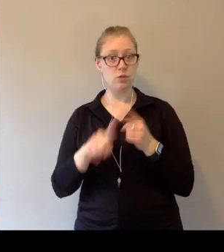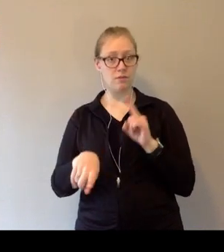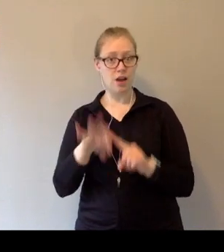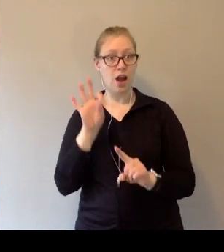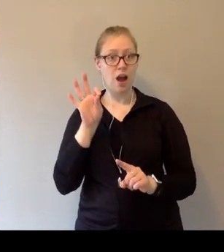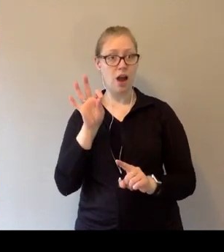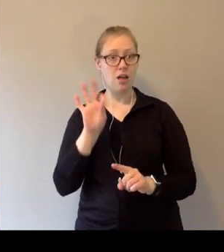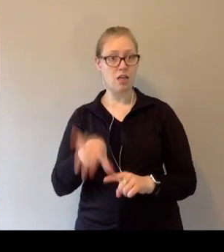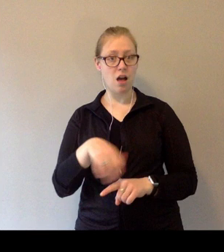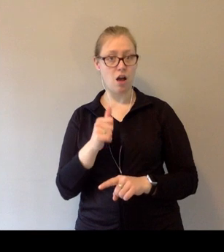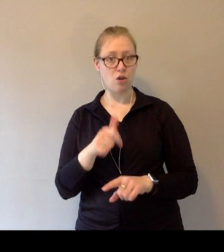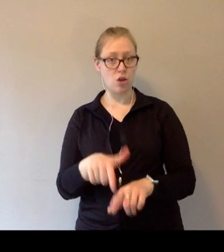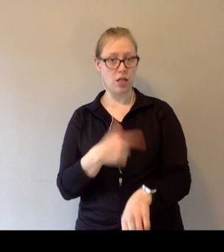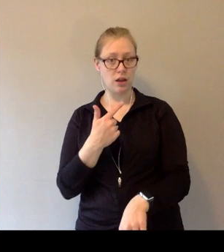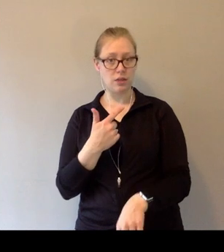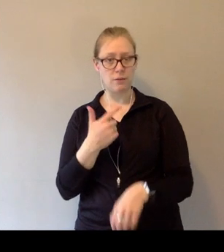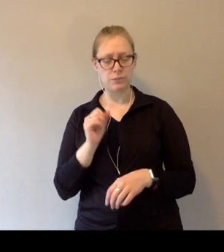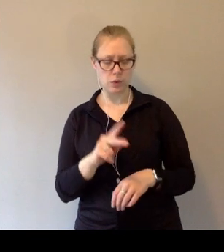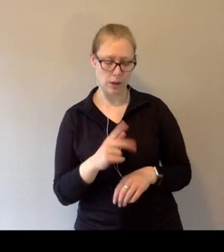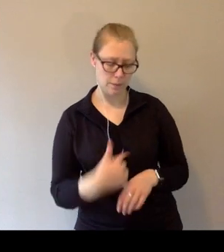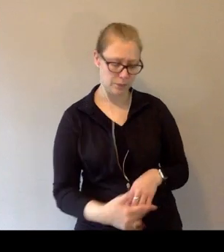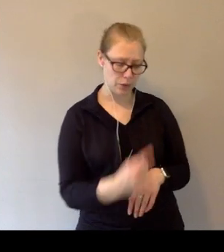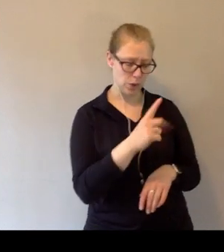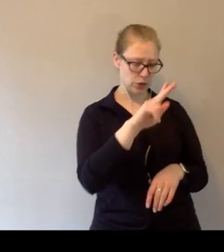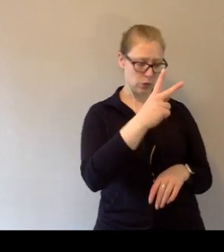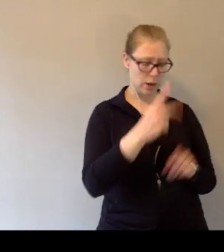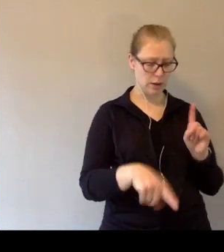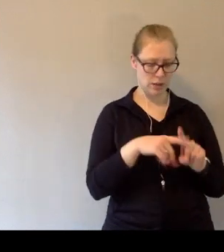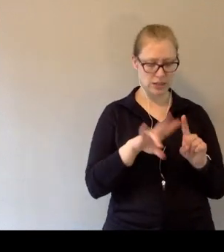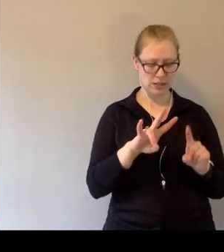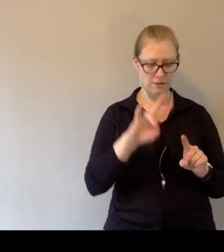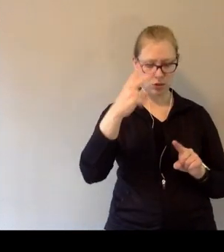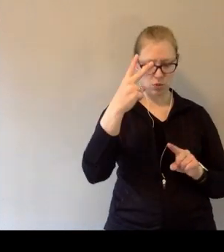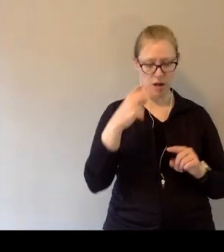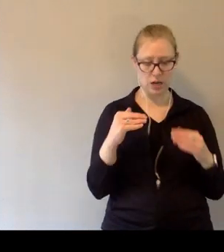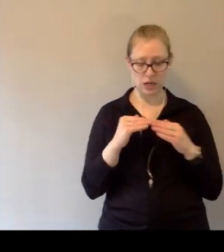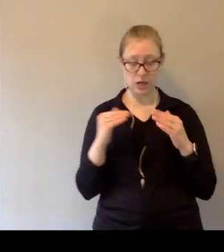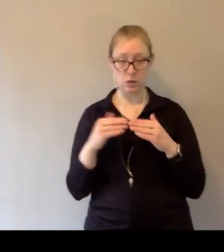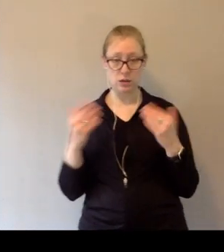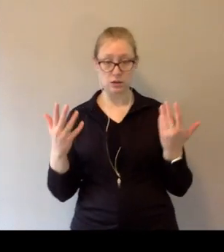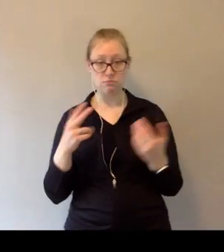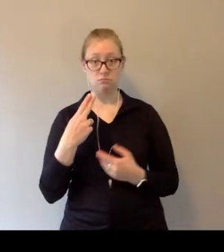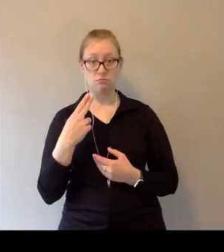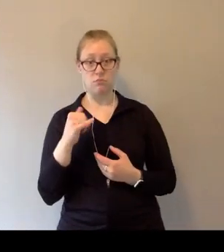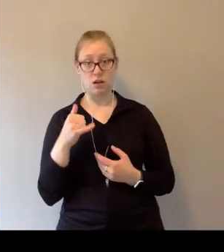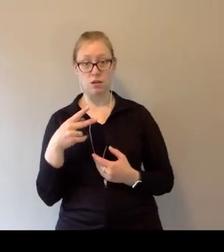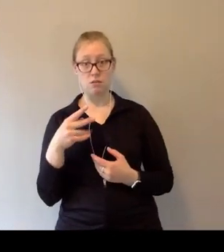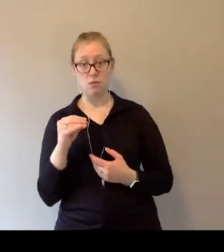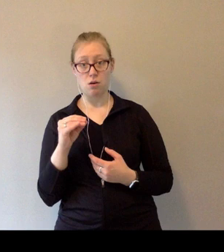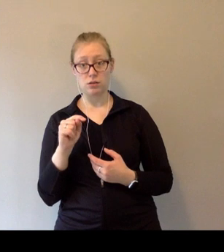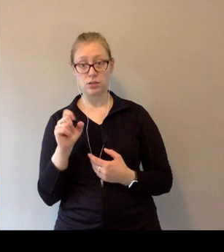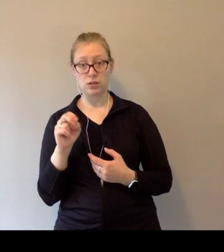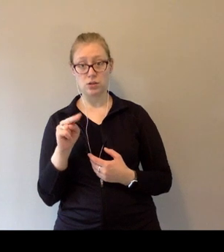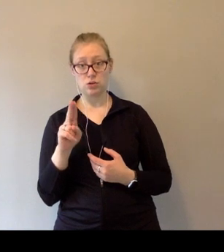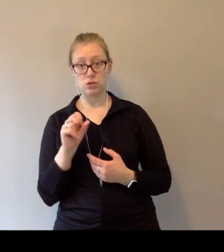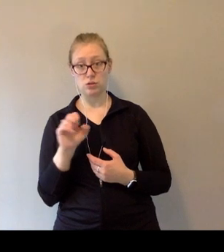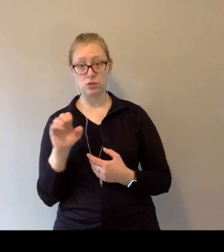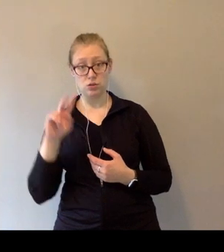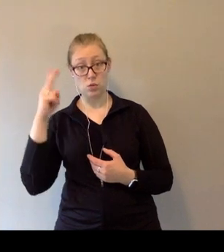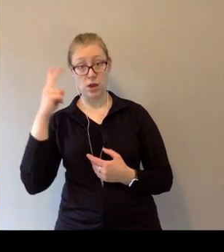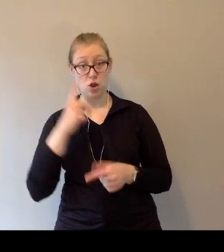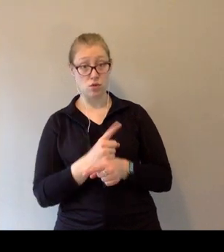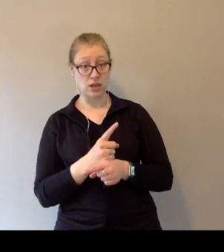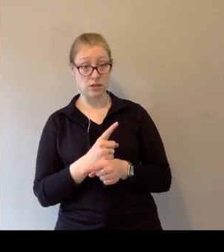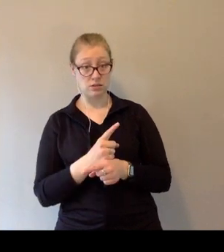and square them, 1 squared plus 7 squared, it's going to give me the hypotenuse squared, right? That's